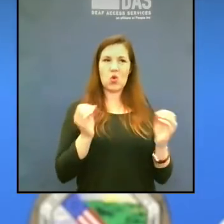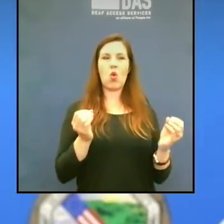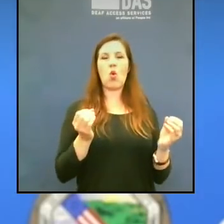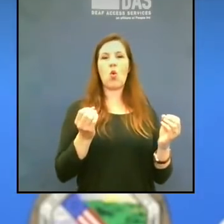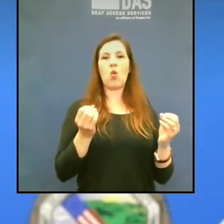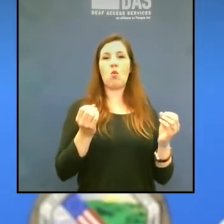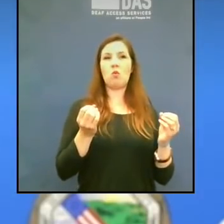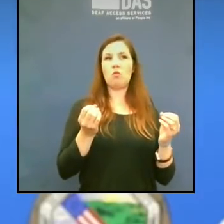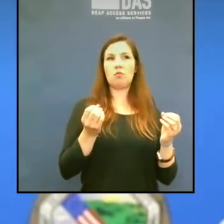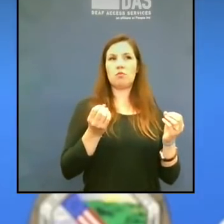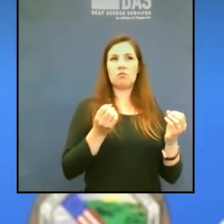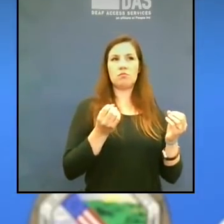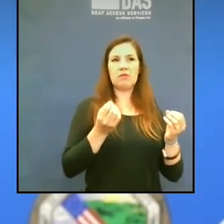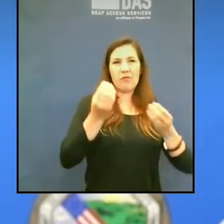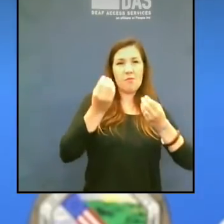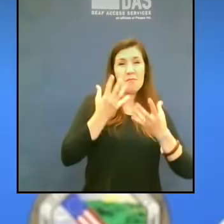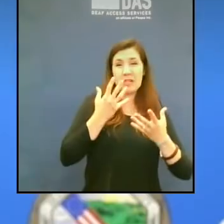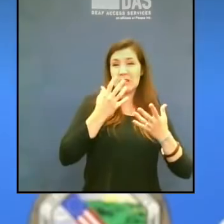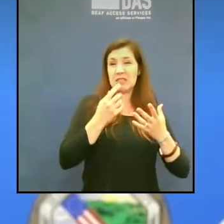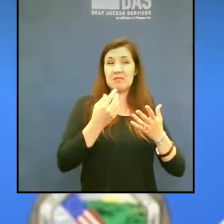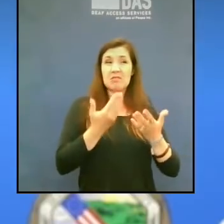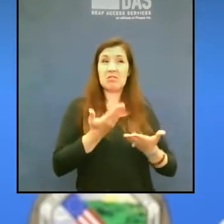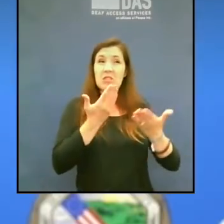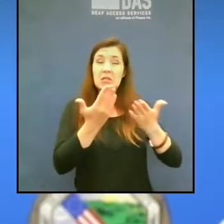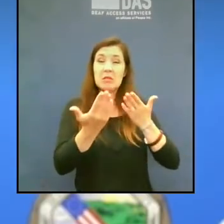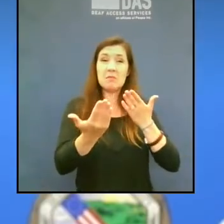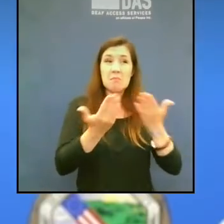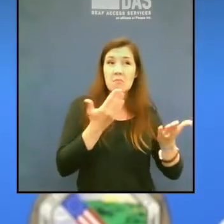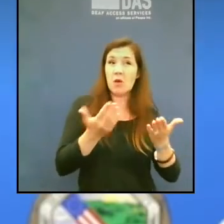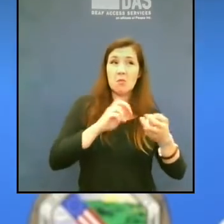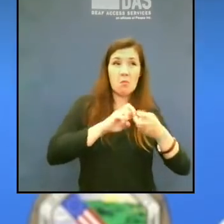that there were problems. We do have a curfew in the city of Buffalo,